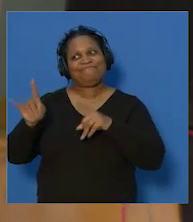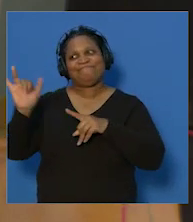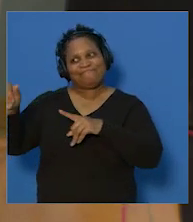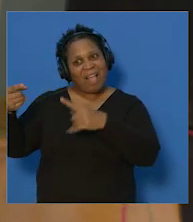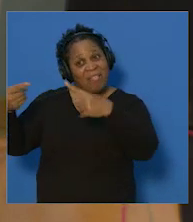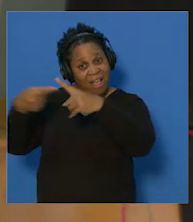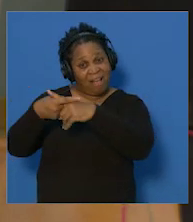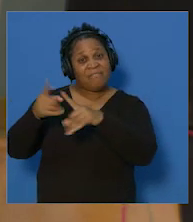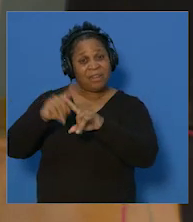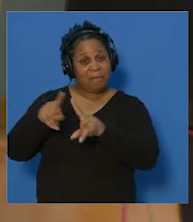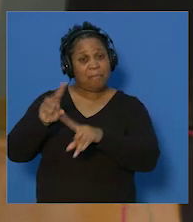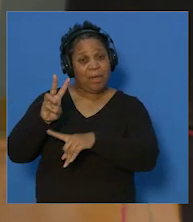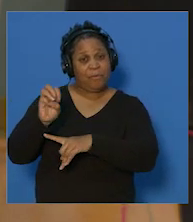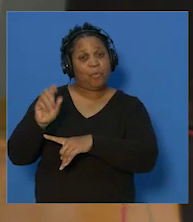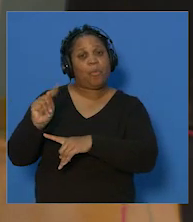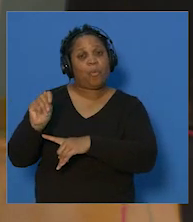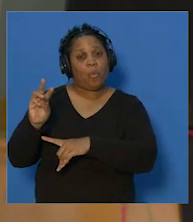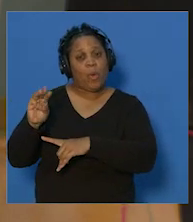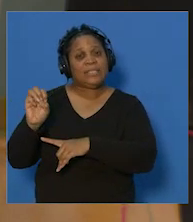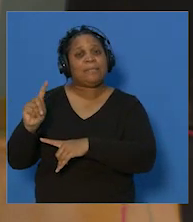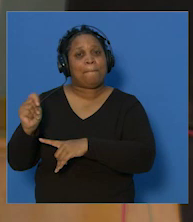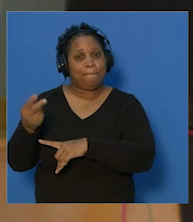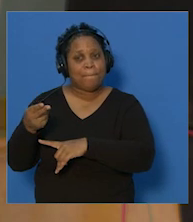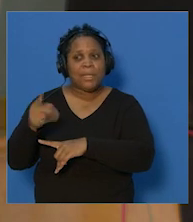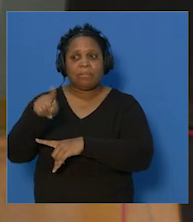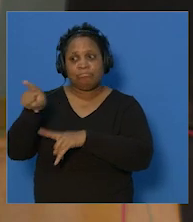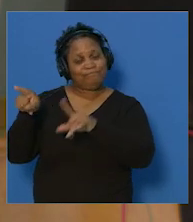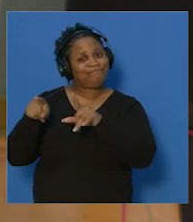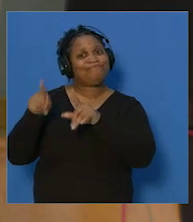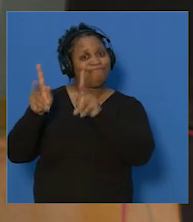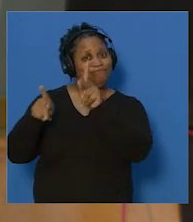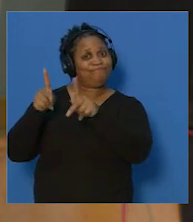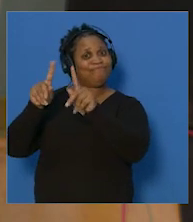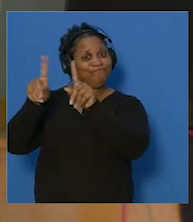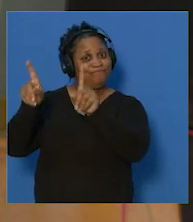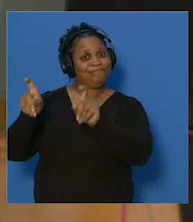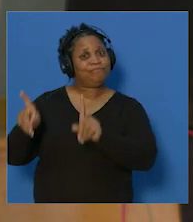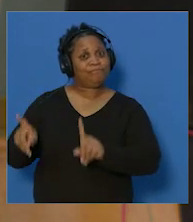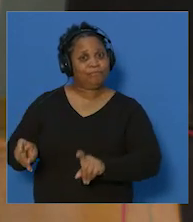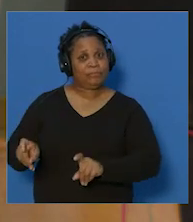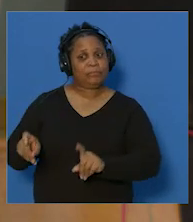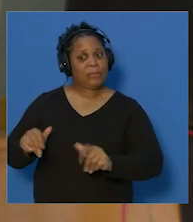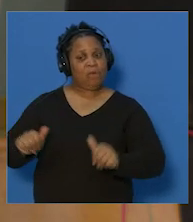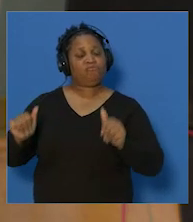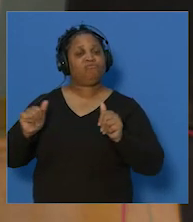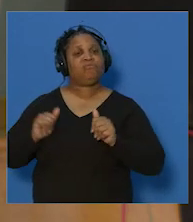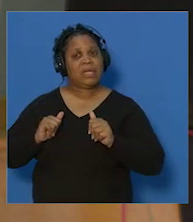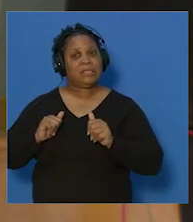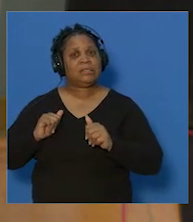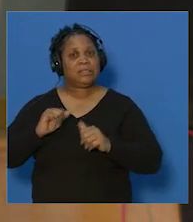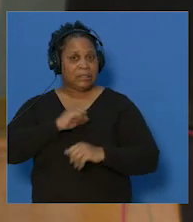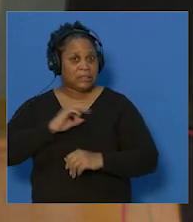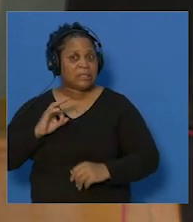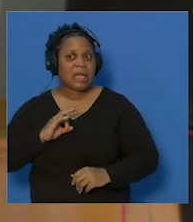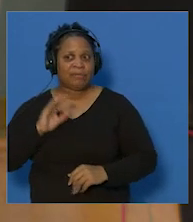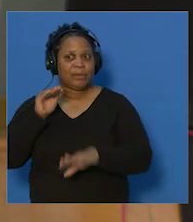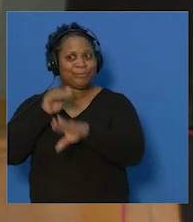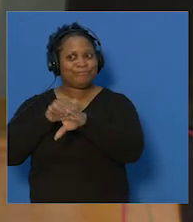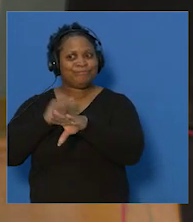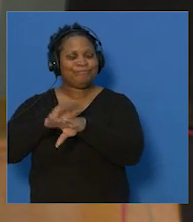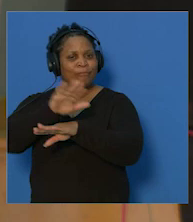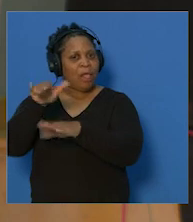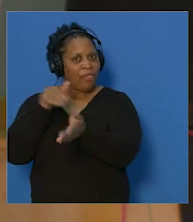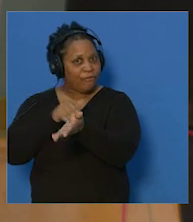Westmeath residents who were tested all would have been notified by their